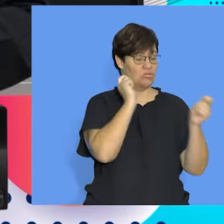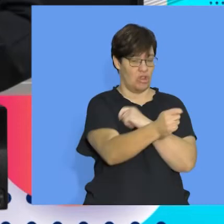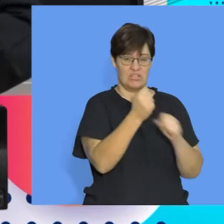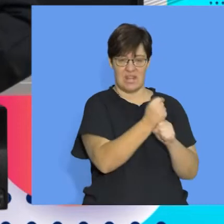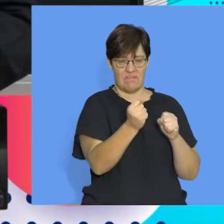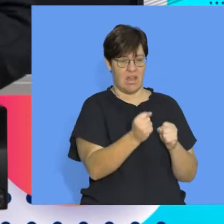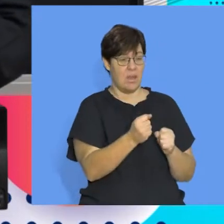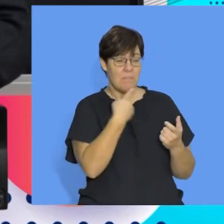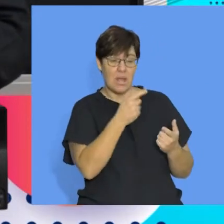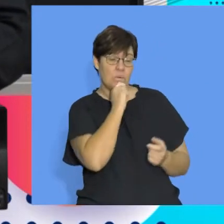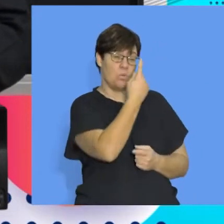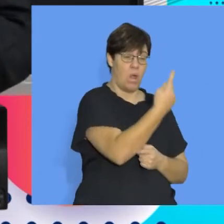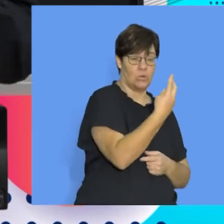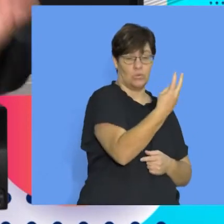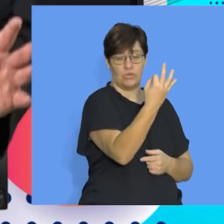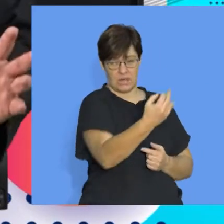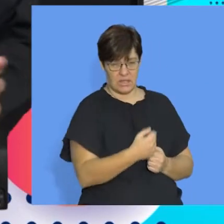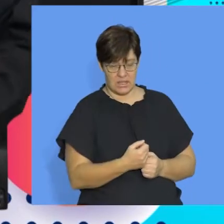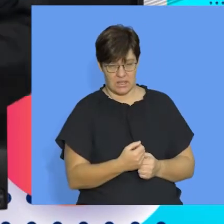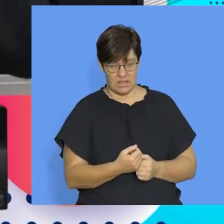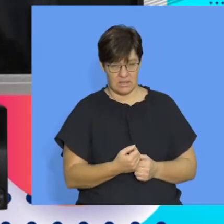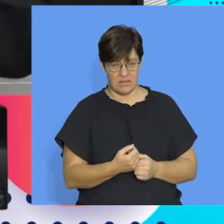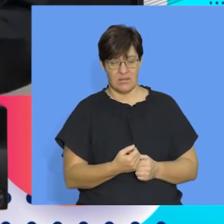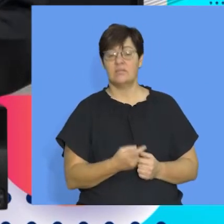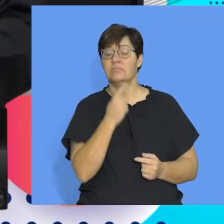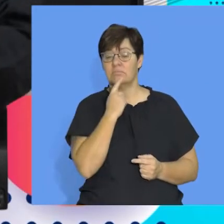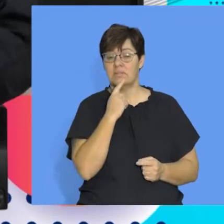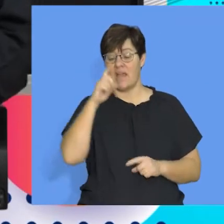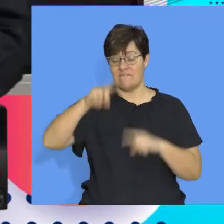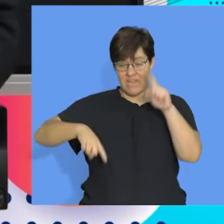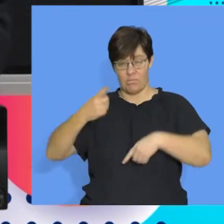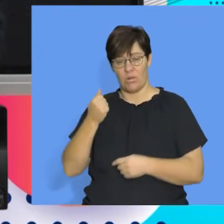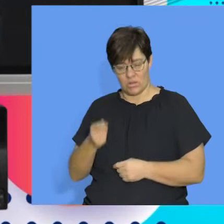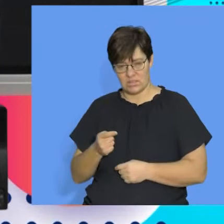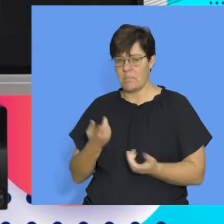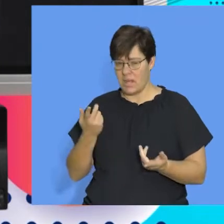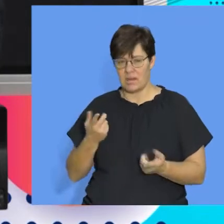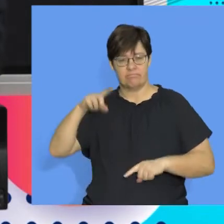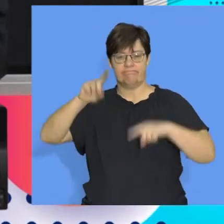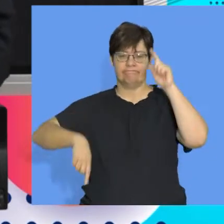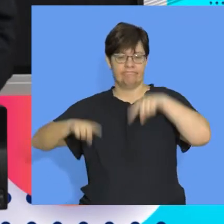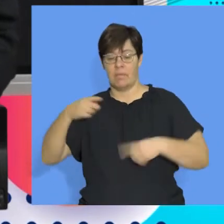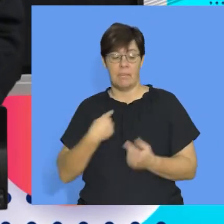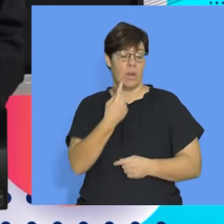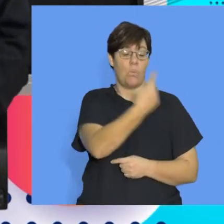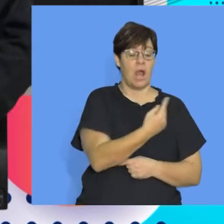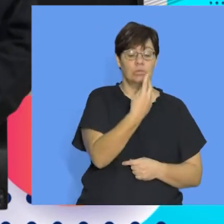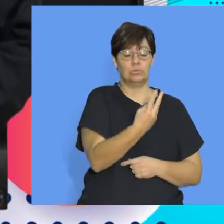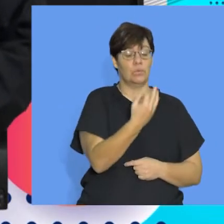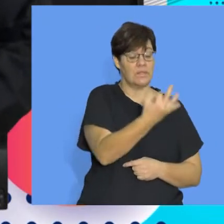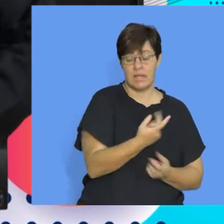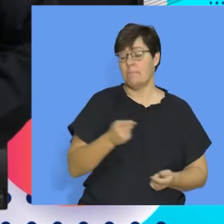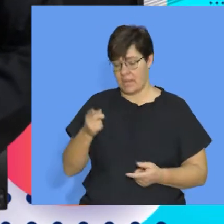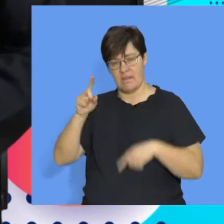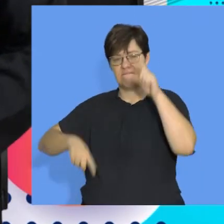of units that are being produced. Or in other words, variable costs vary with the number of units that are